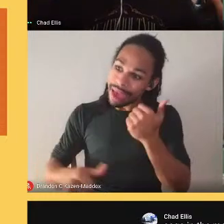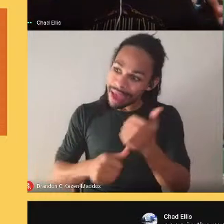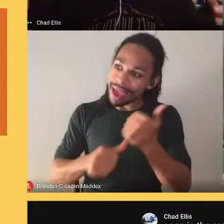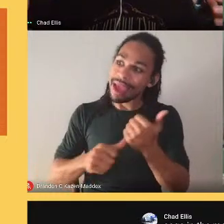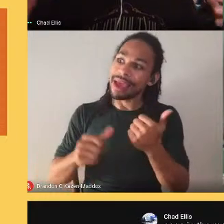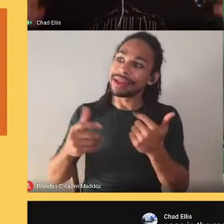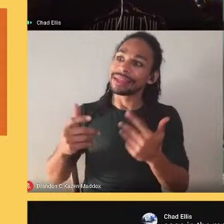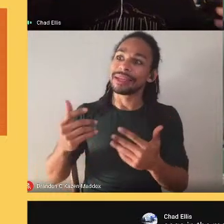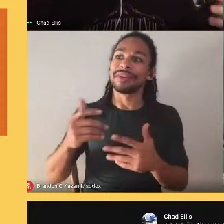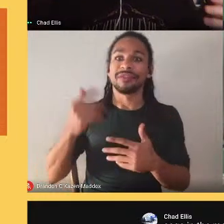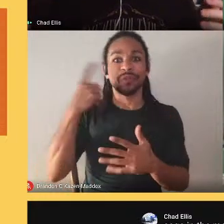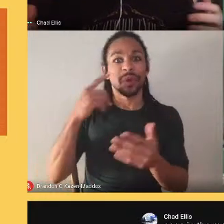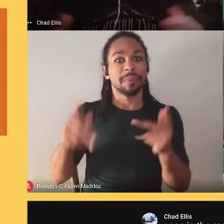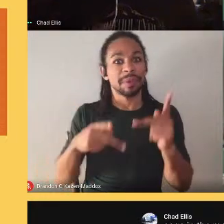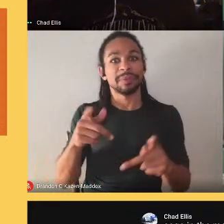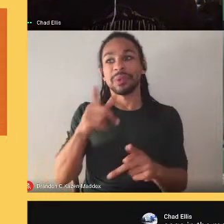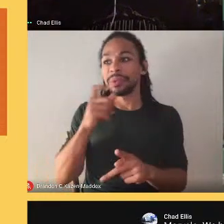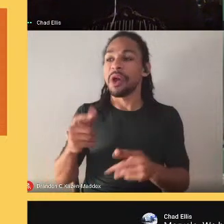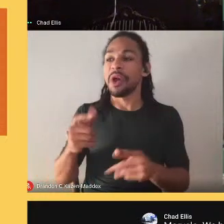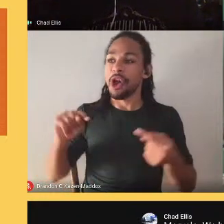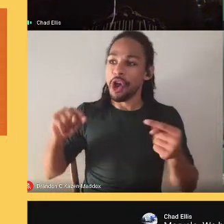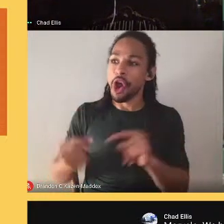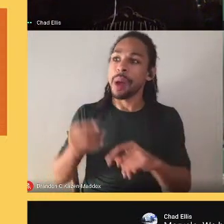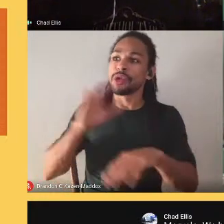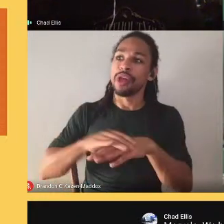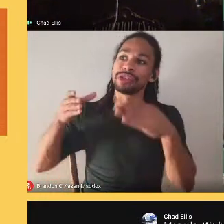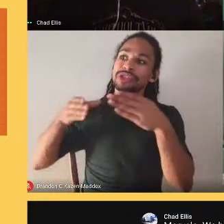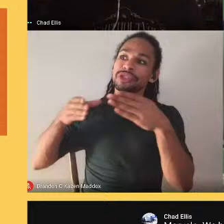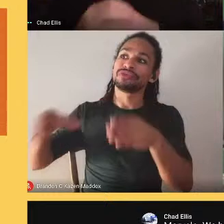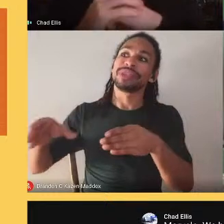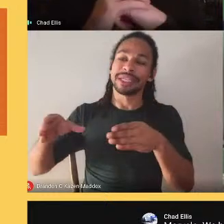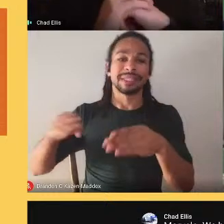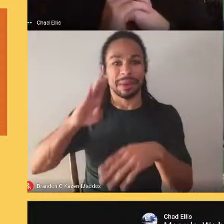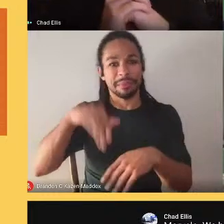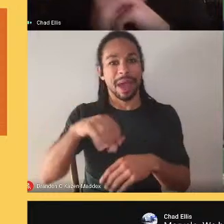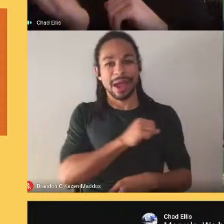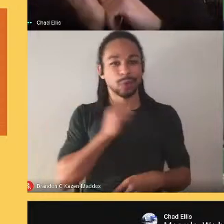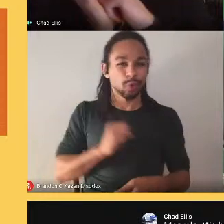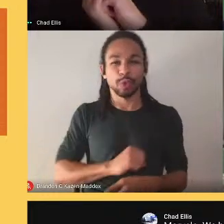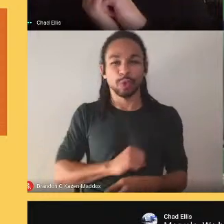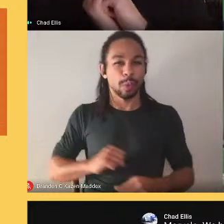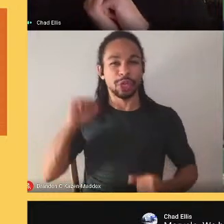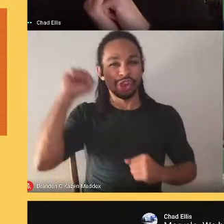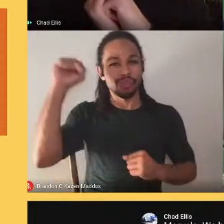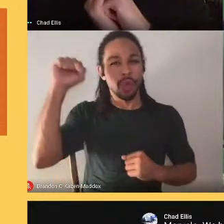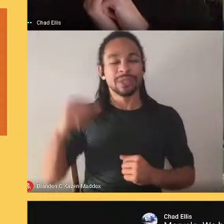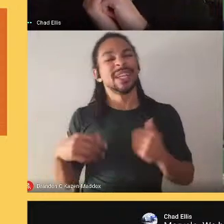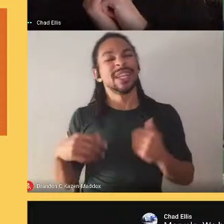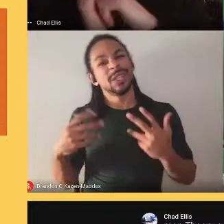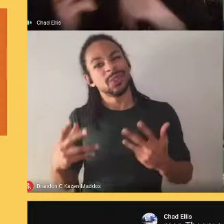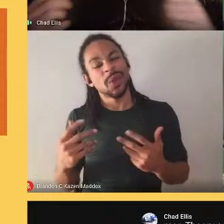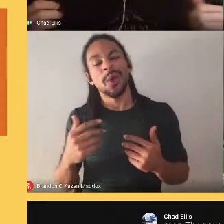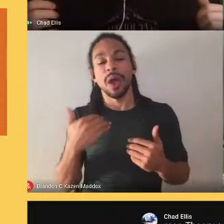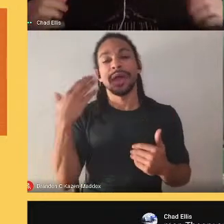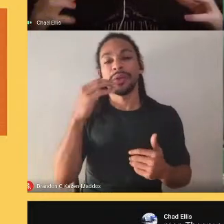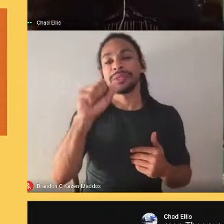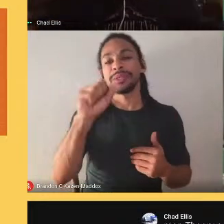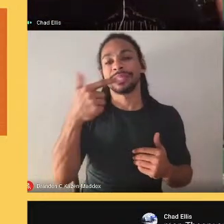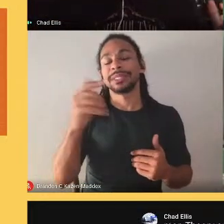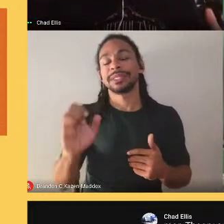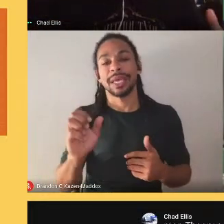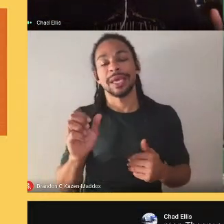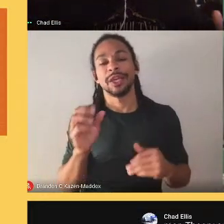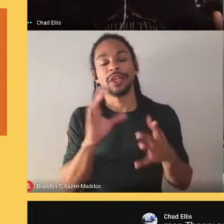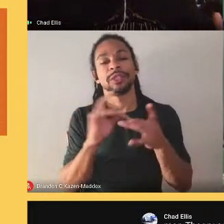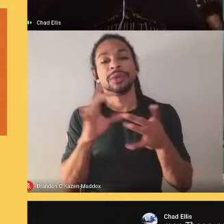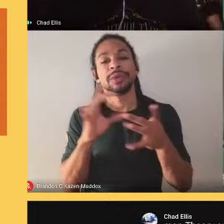these superheroes. I think that's something a lot of people, as Sage mentioned, like fifth edition D&D has become kind of